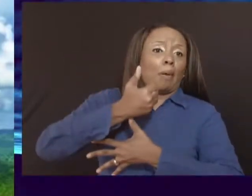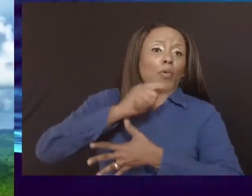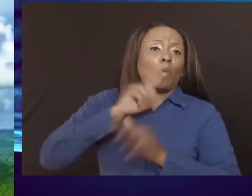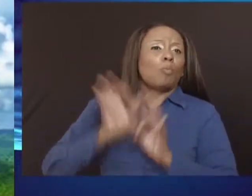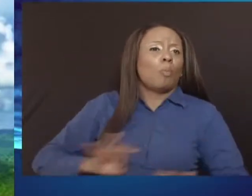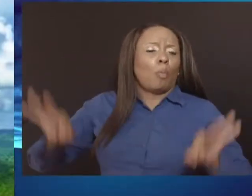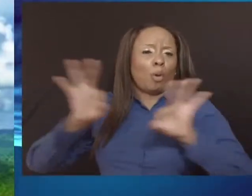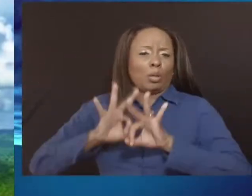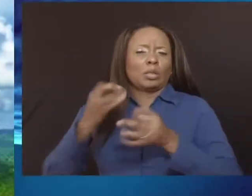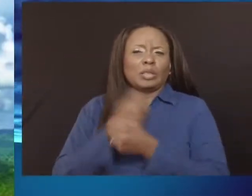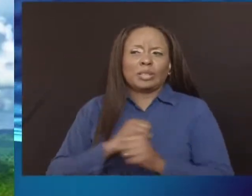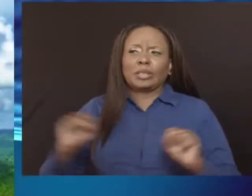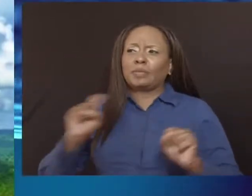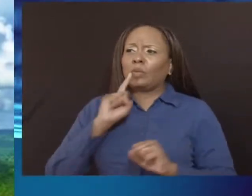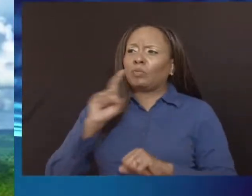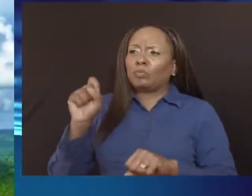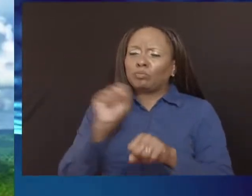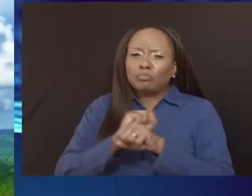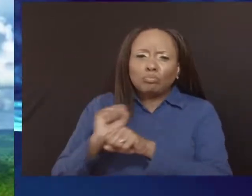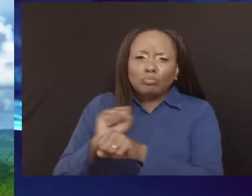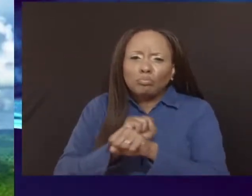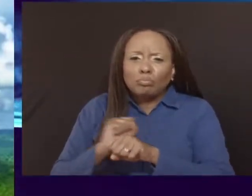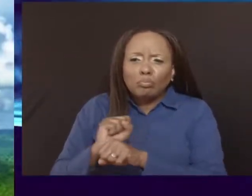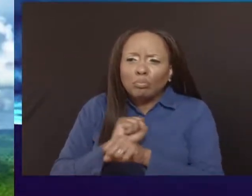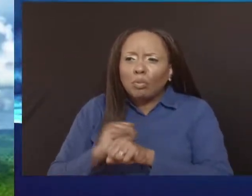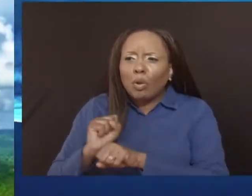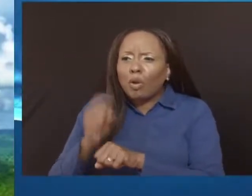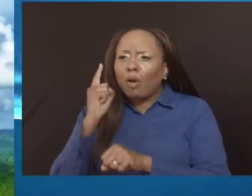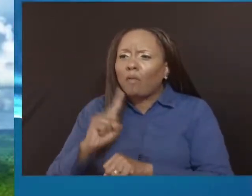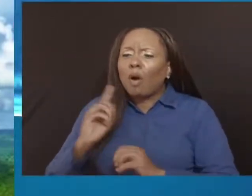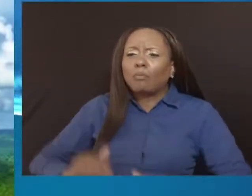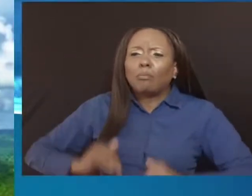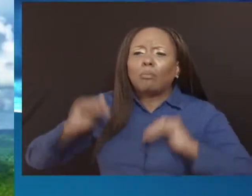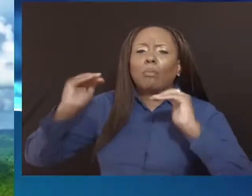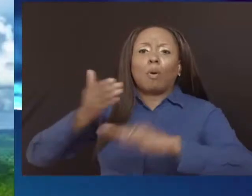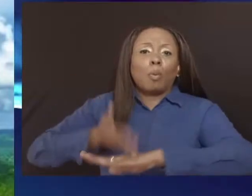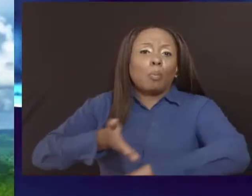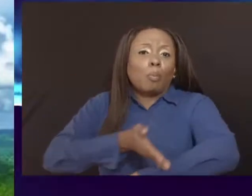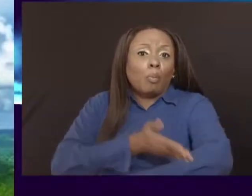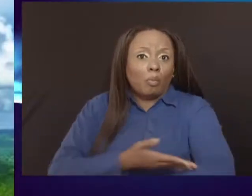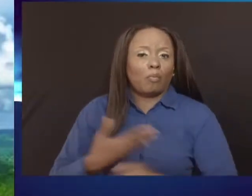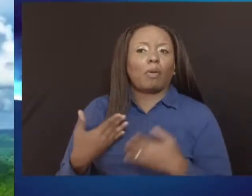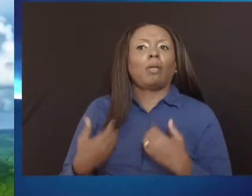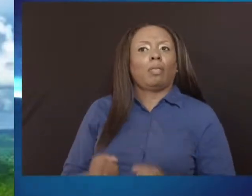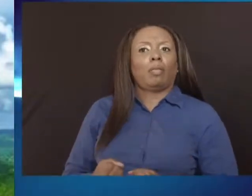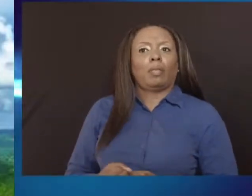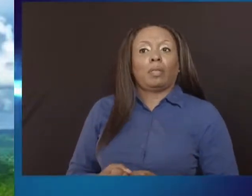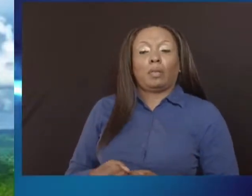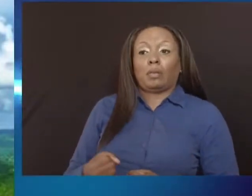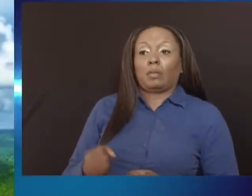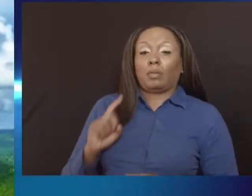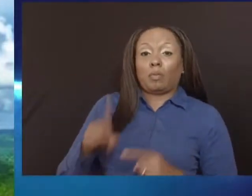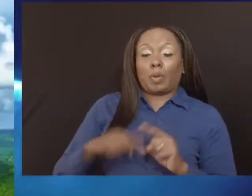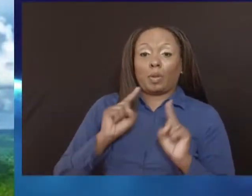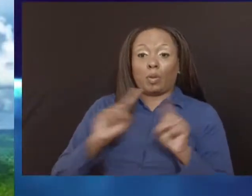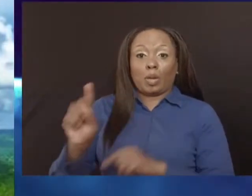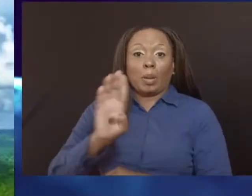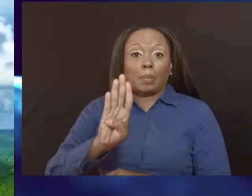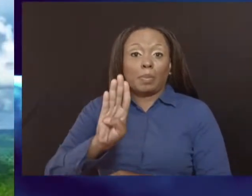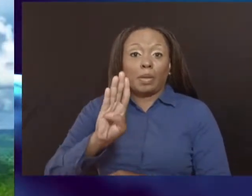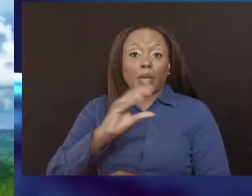in Barbados, working at the isolation centers and also working within the home isolation